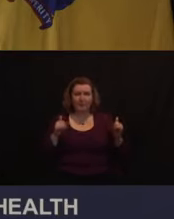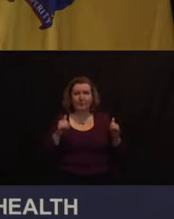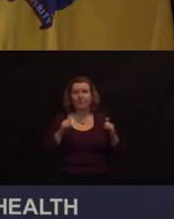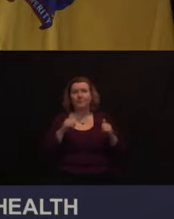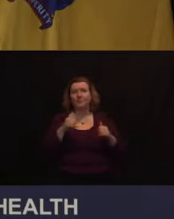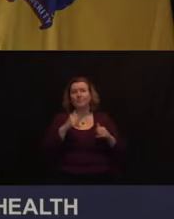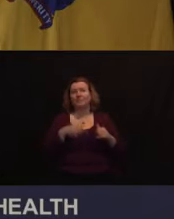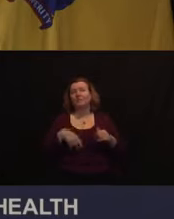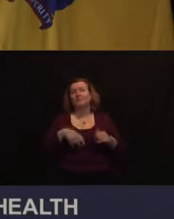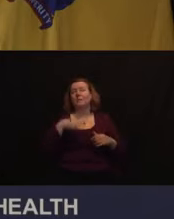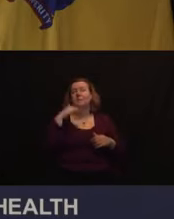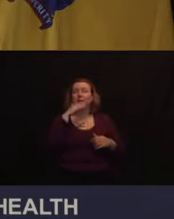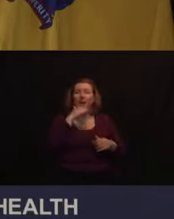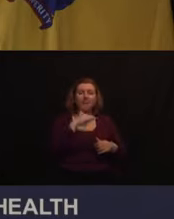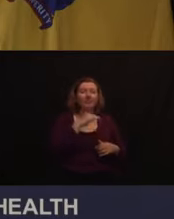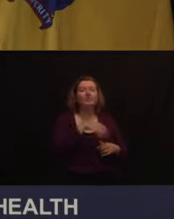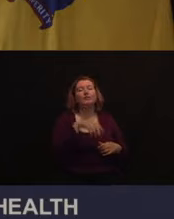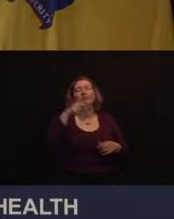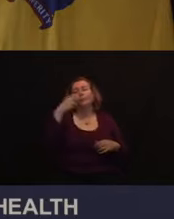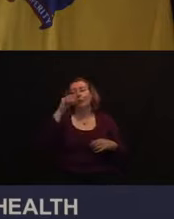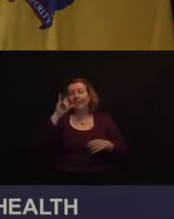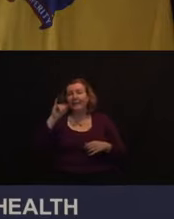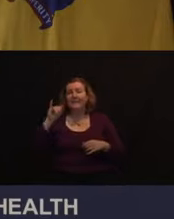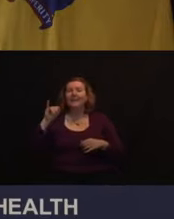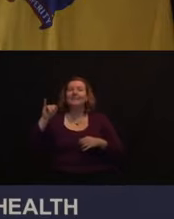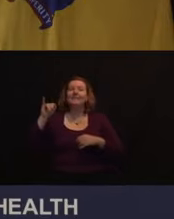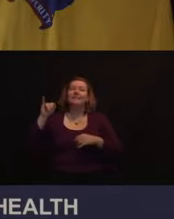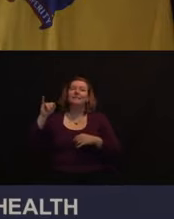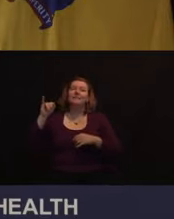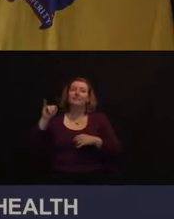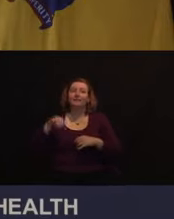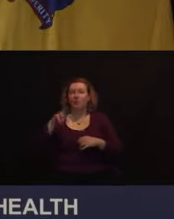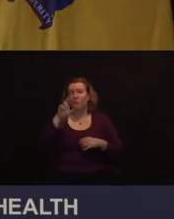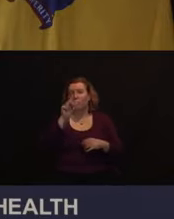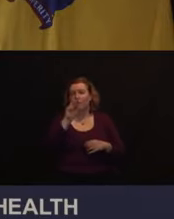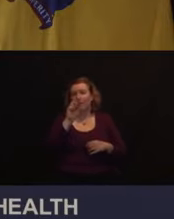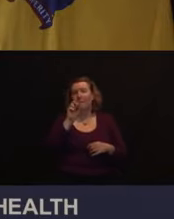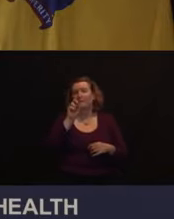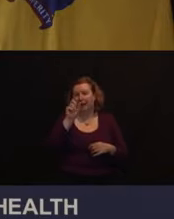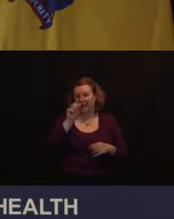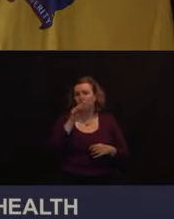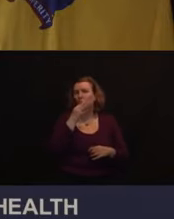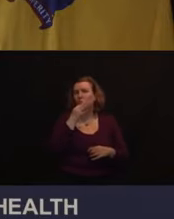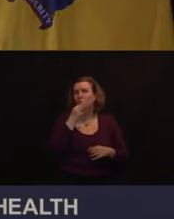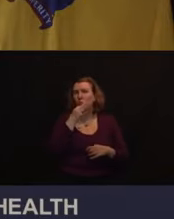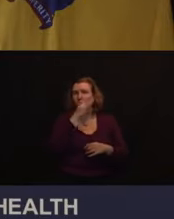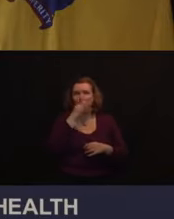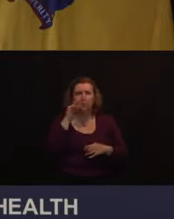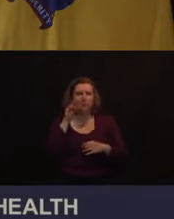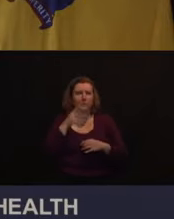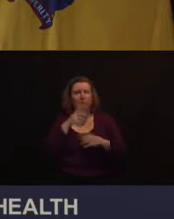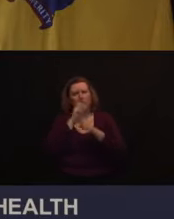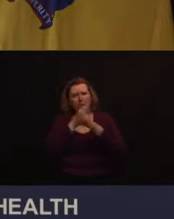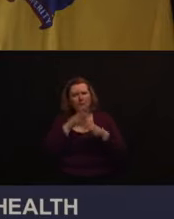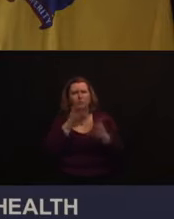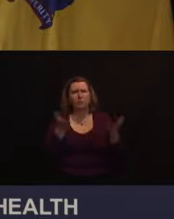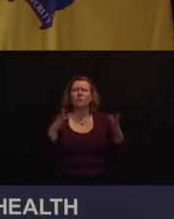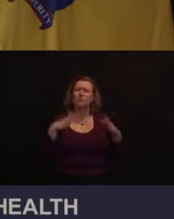soon Ramadan in a few weeks. Bless you all. Enjoy those holidays, but please